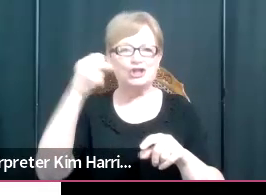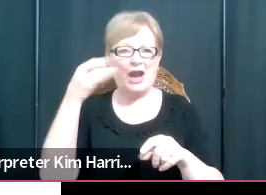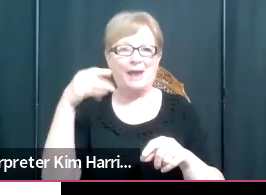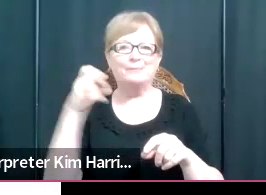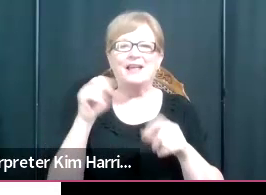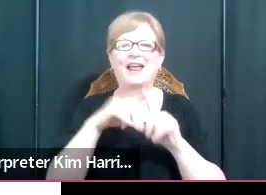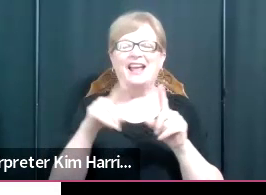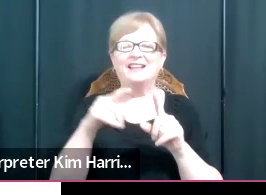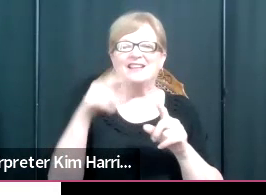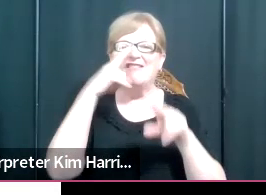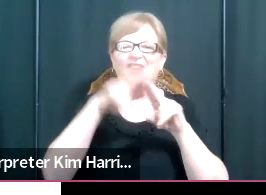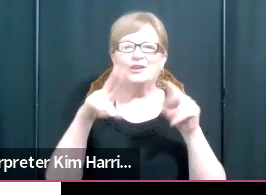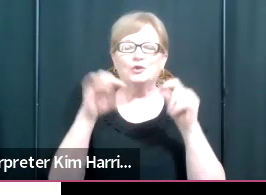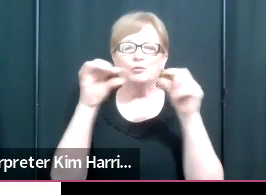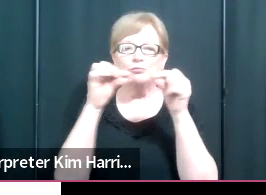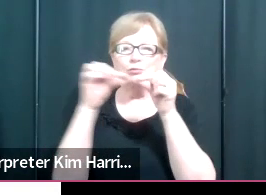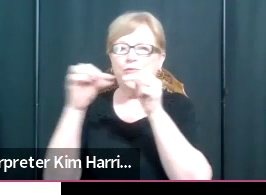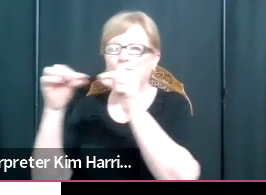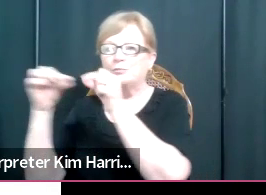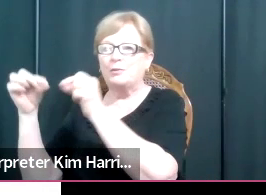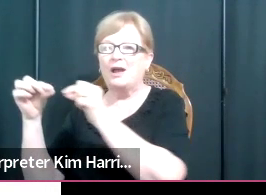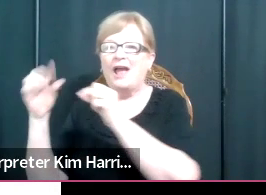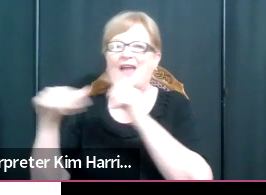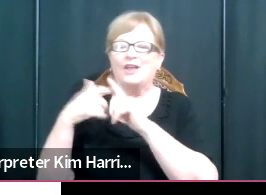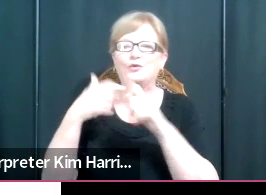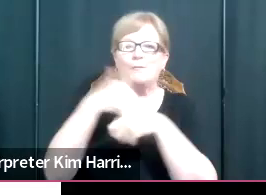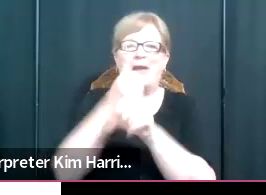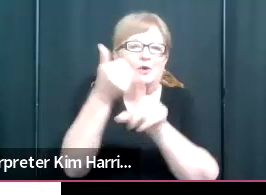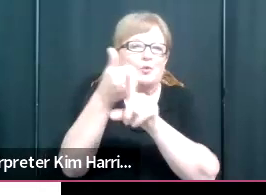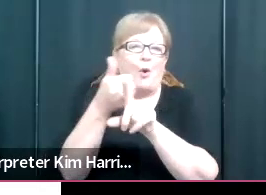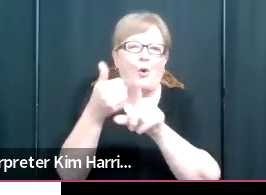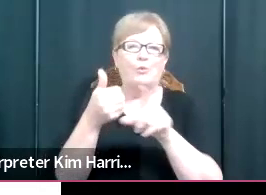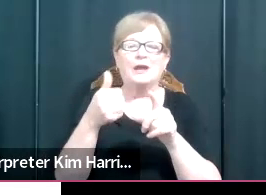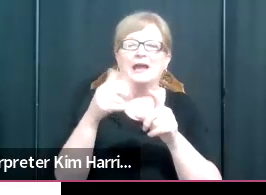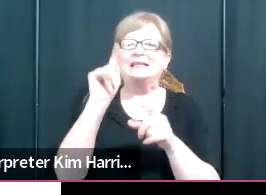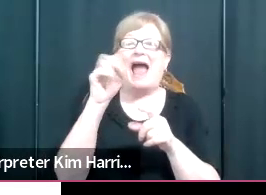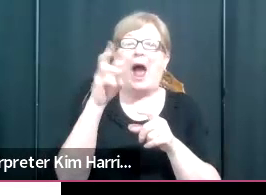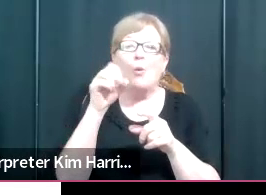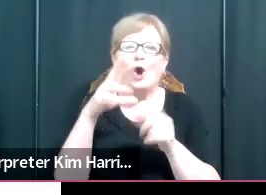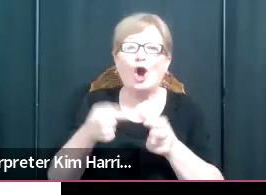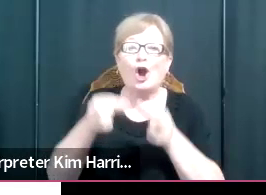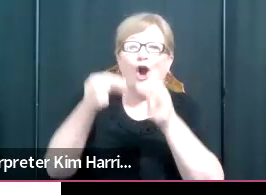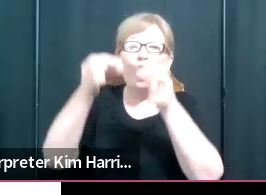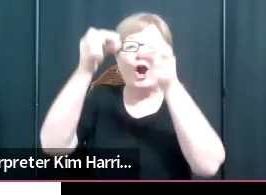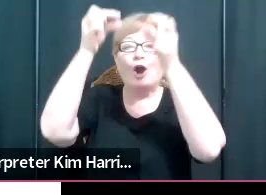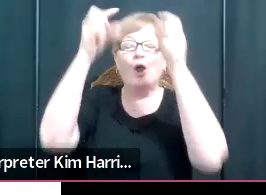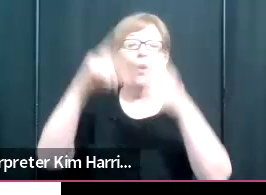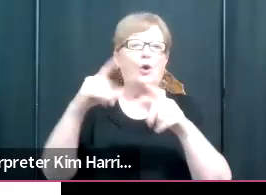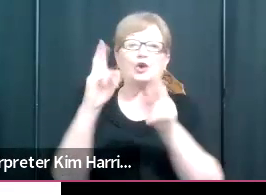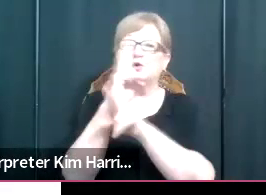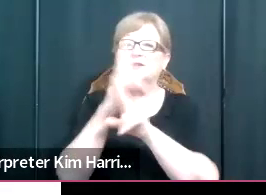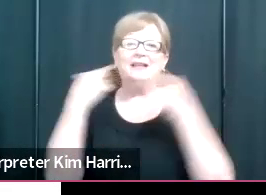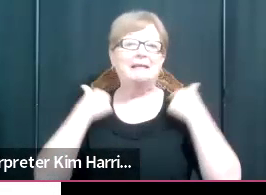even fun to connect multiple together, and then you can kind of make towers with them, or even like wear it as a necklace or a